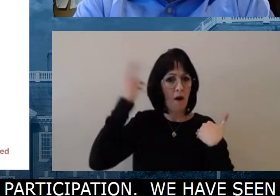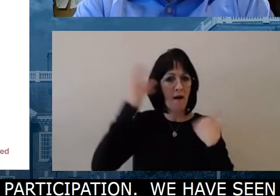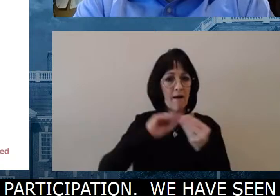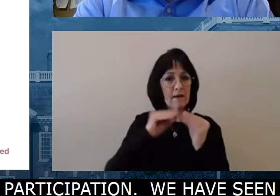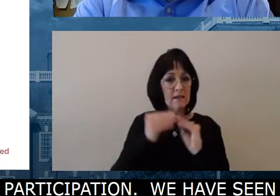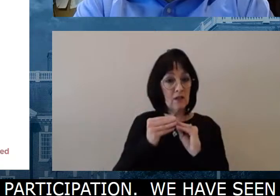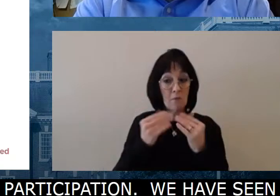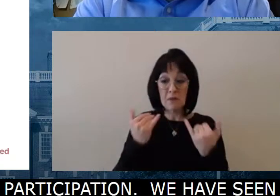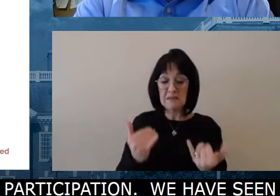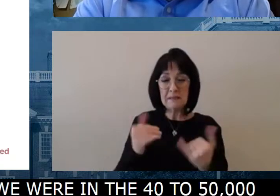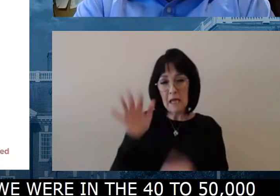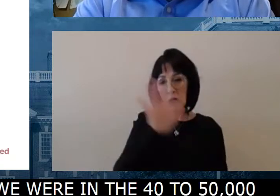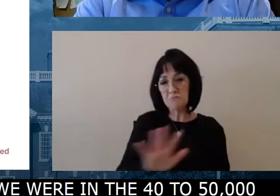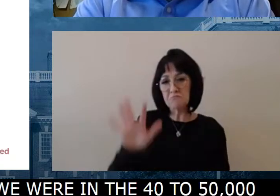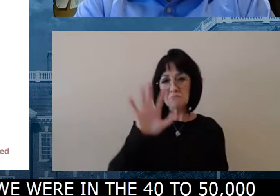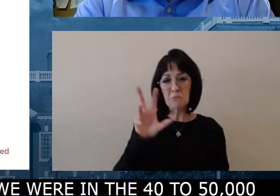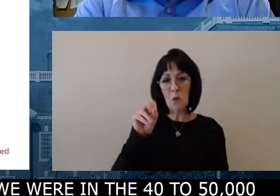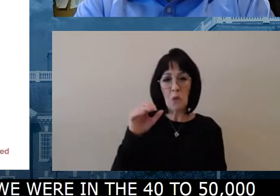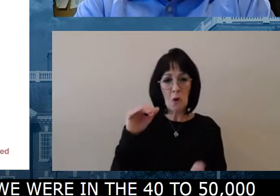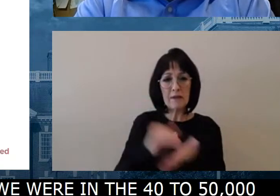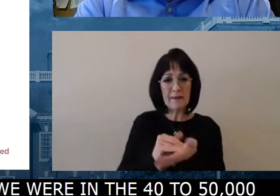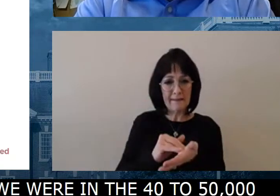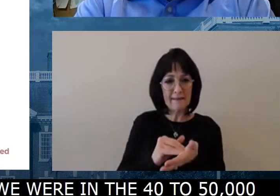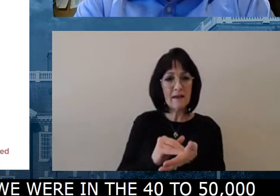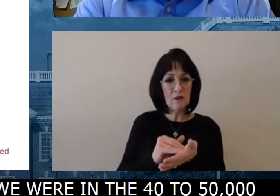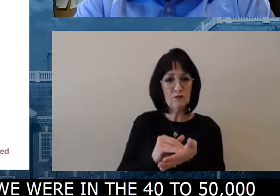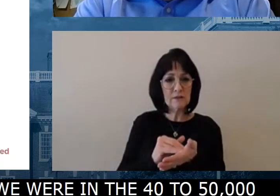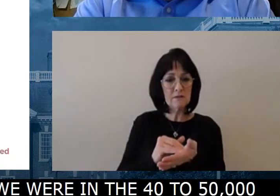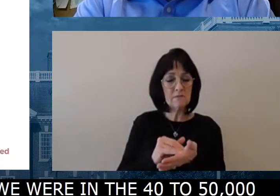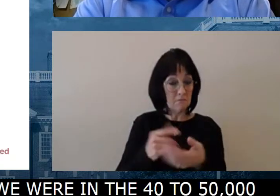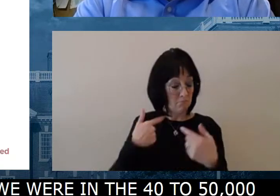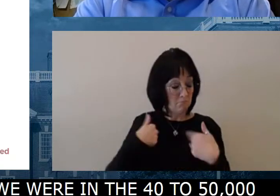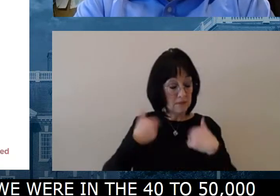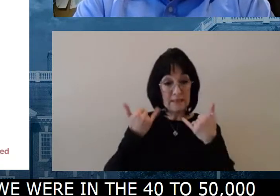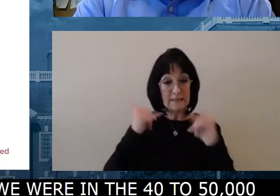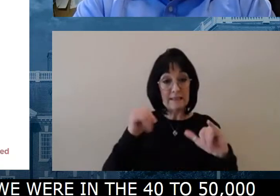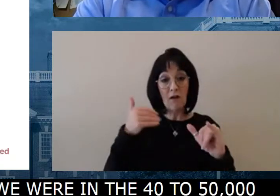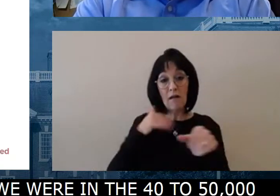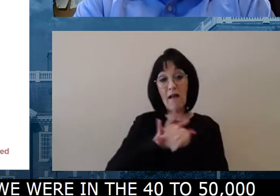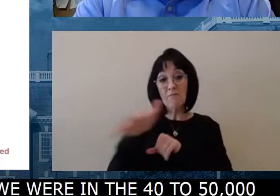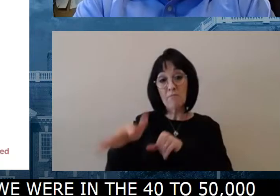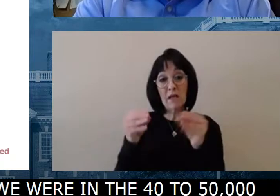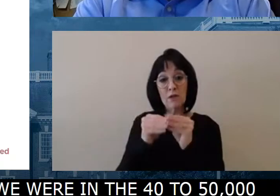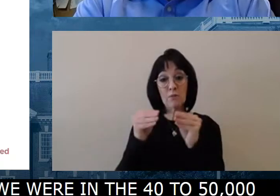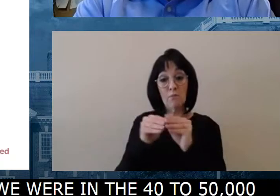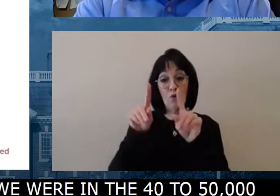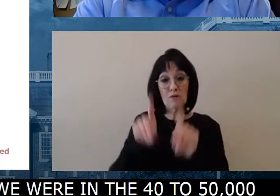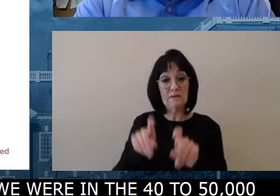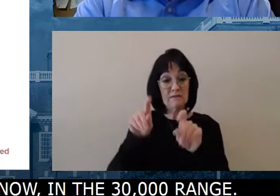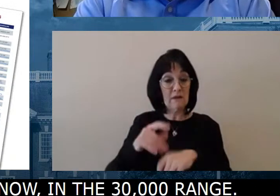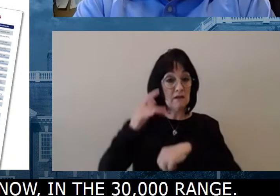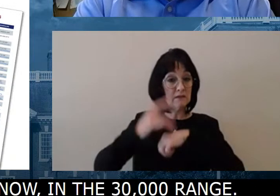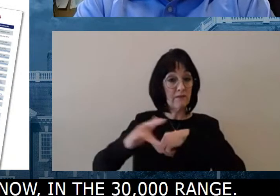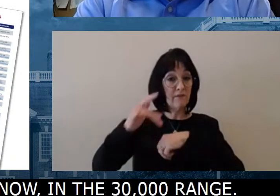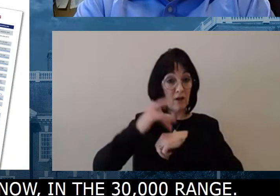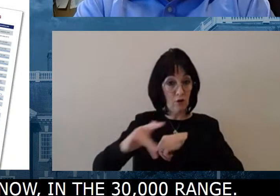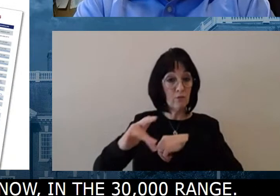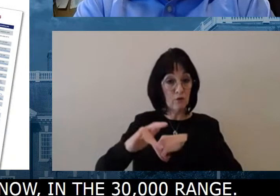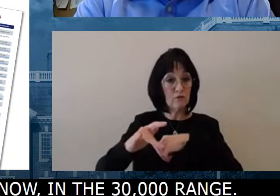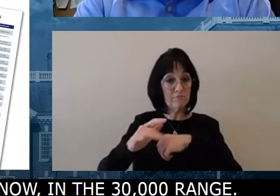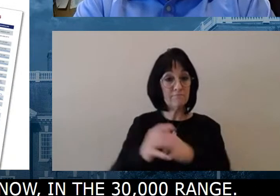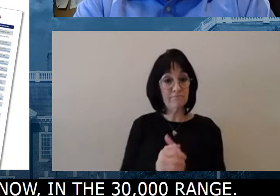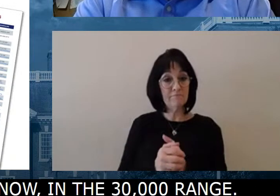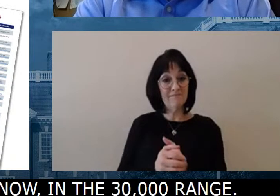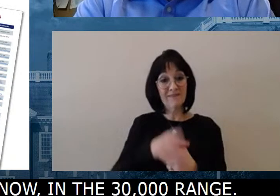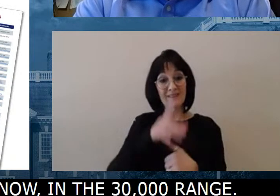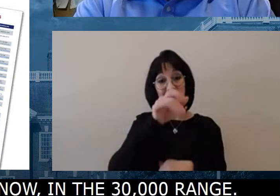have capacity to test more people, which goes into our next slide. And thank you for the teams, the